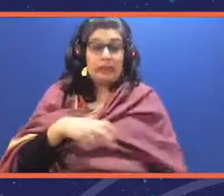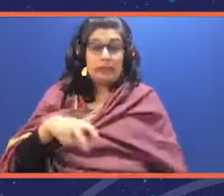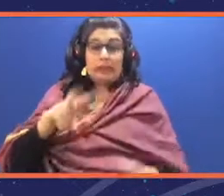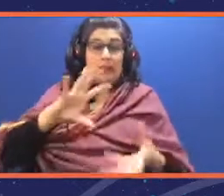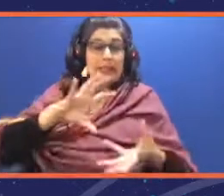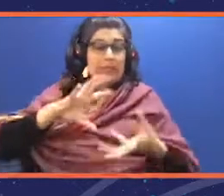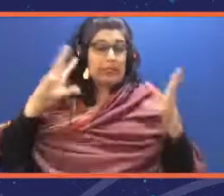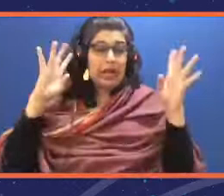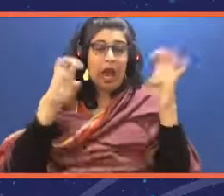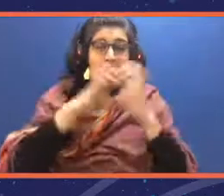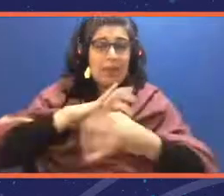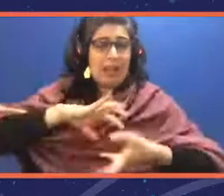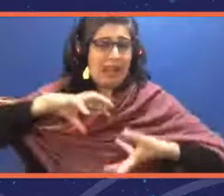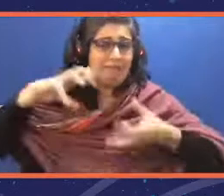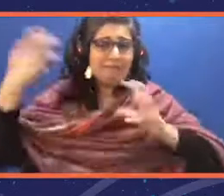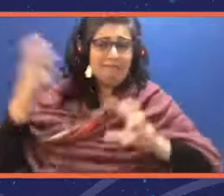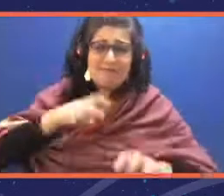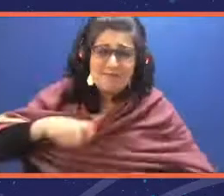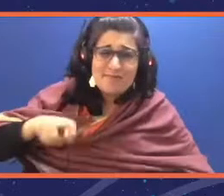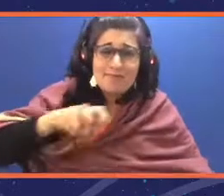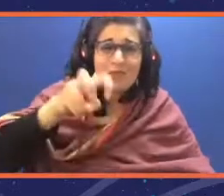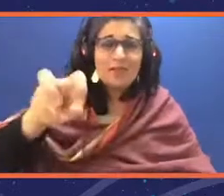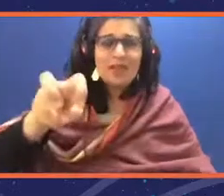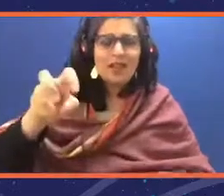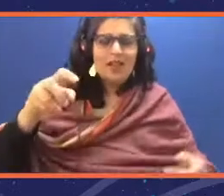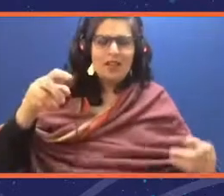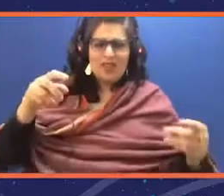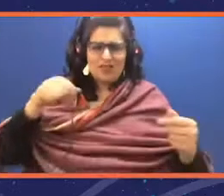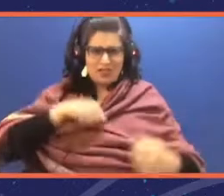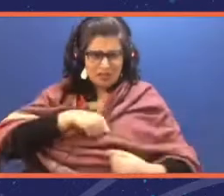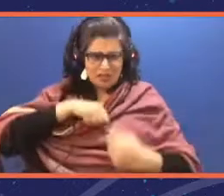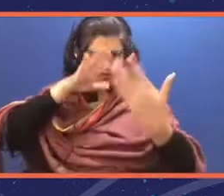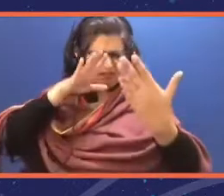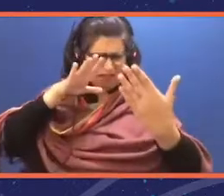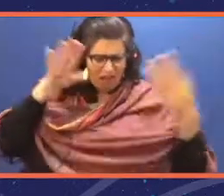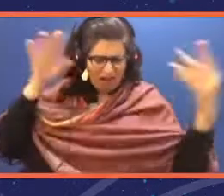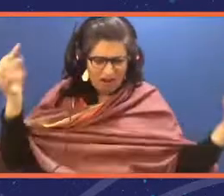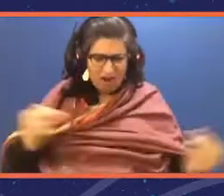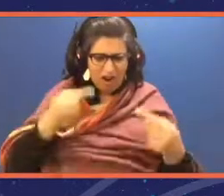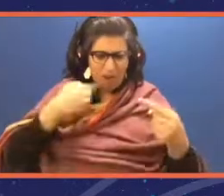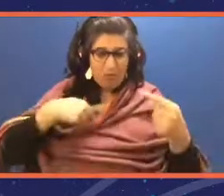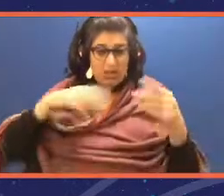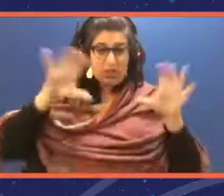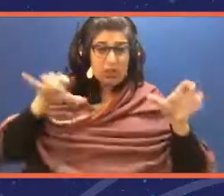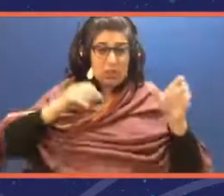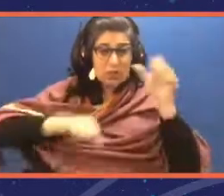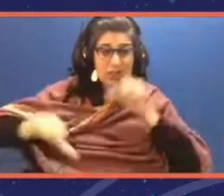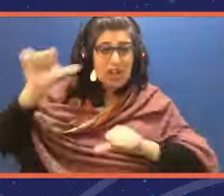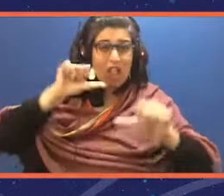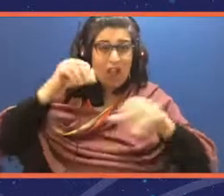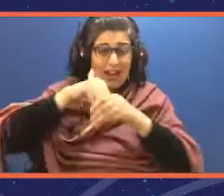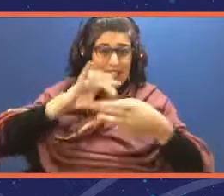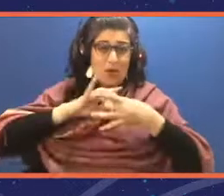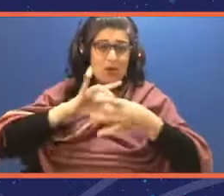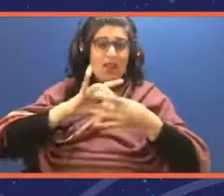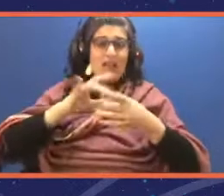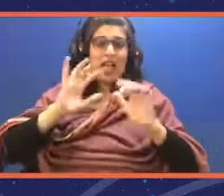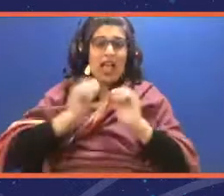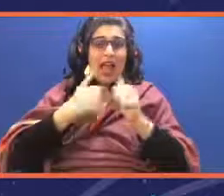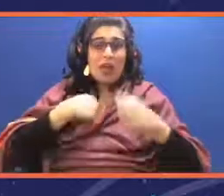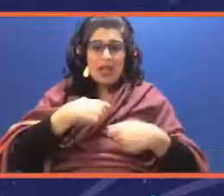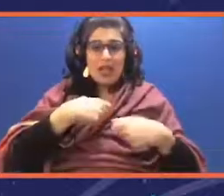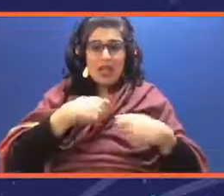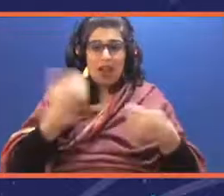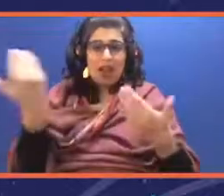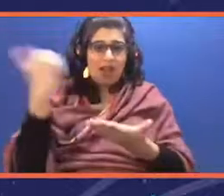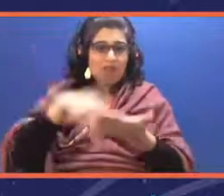within, like, just like confronting some of the harm that we're doing to each other in our relationships, some of the ways that we reproduce the